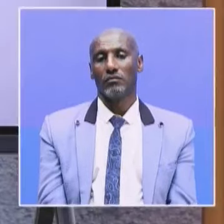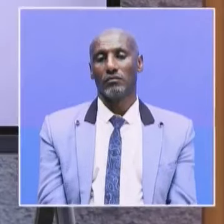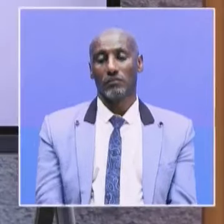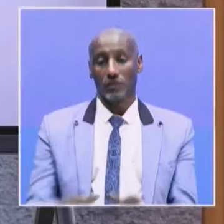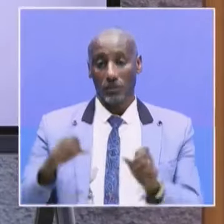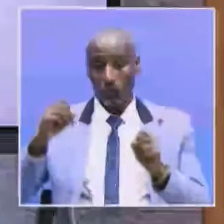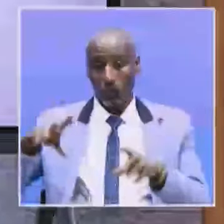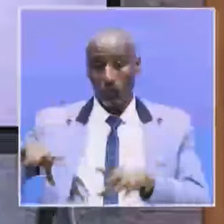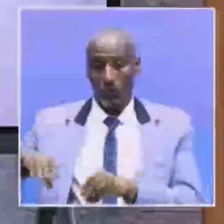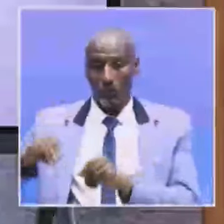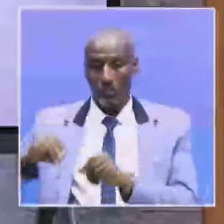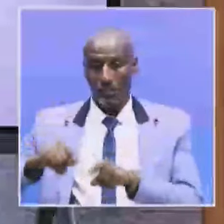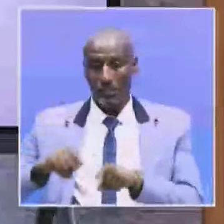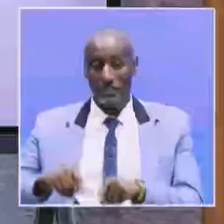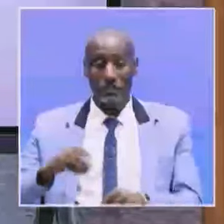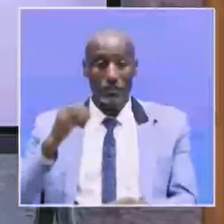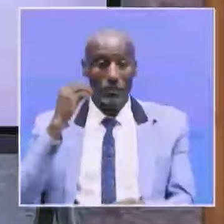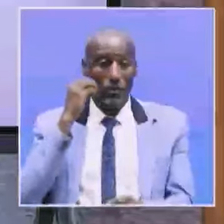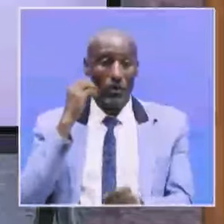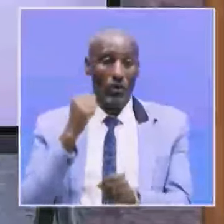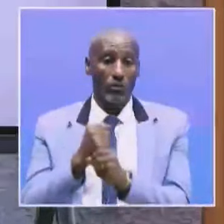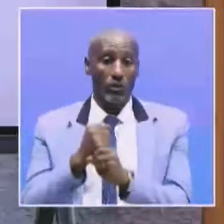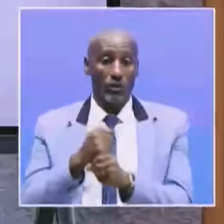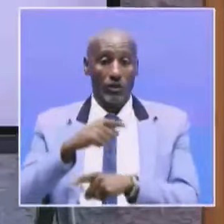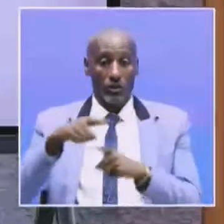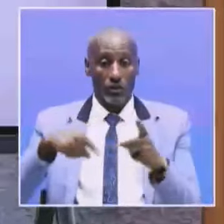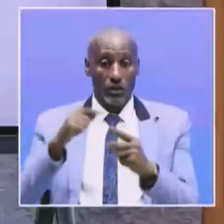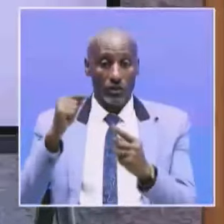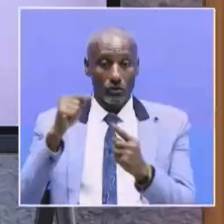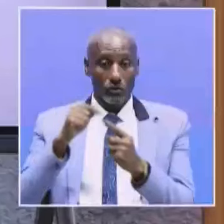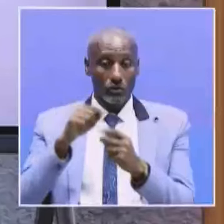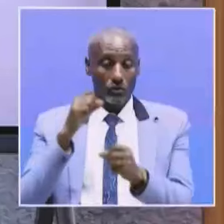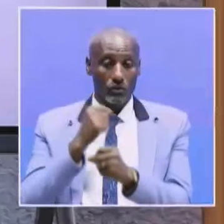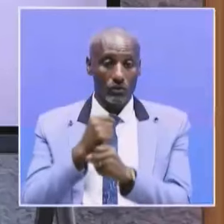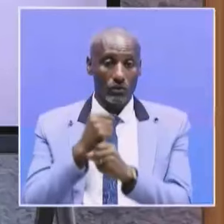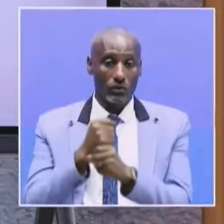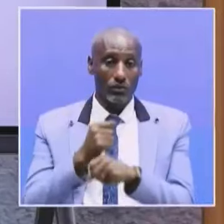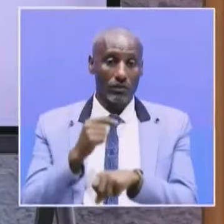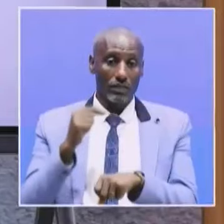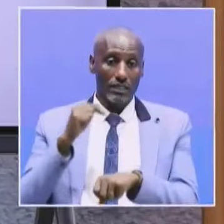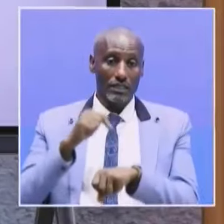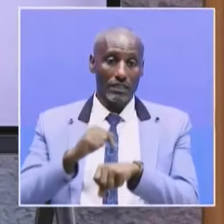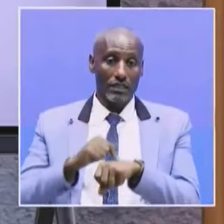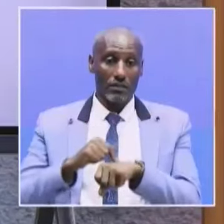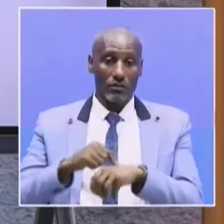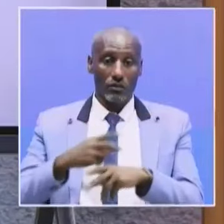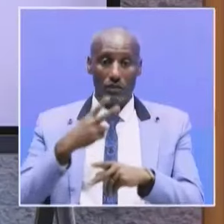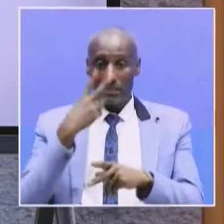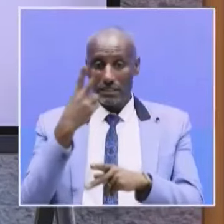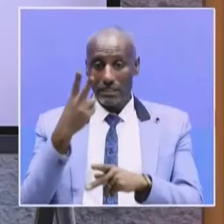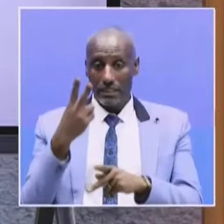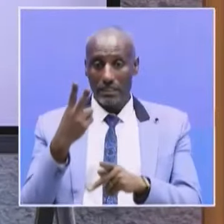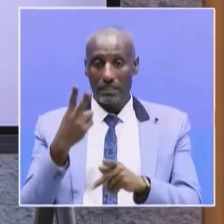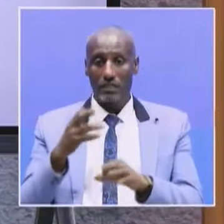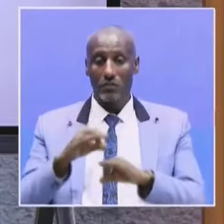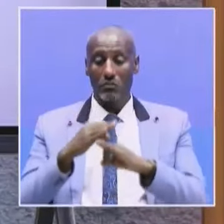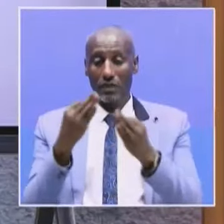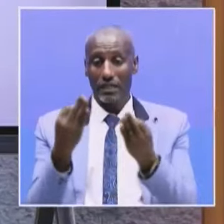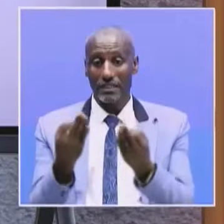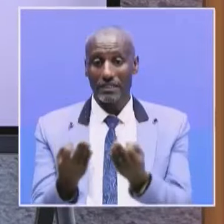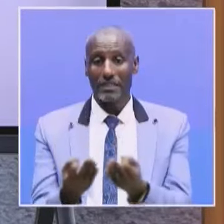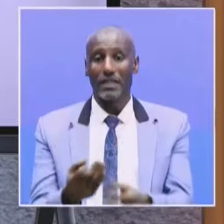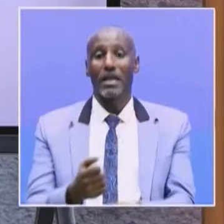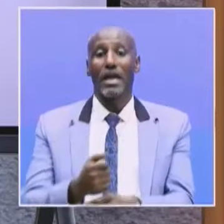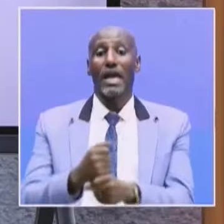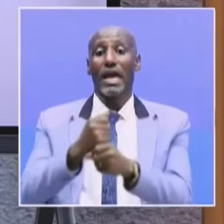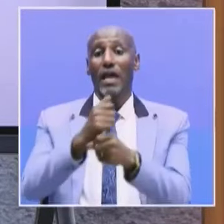Okay, students, this is your homework. You are going to do the next time, and we will see the next time. Parents and guardians, please